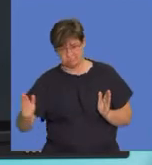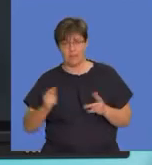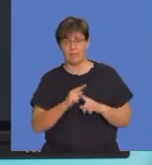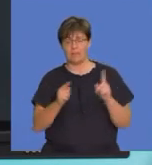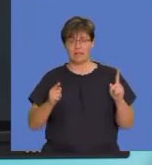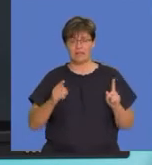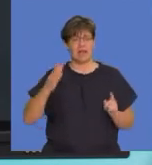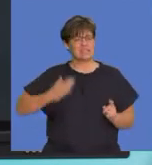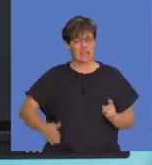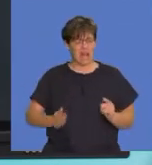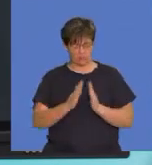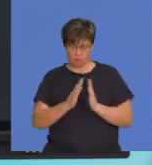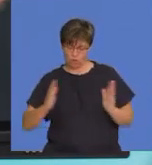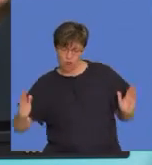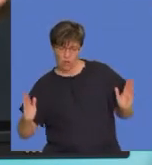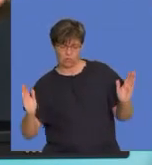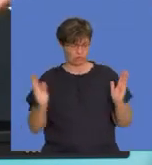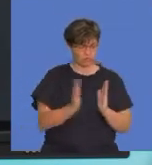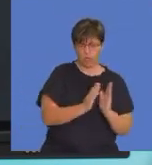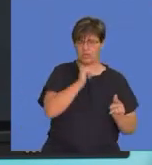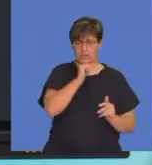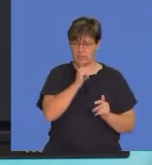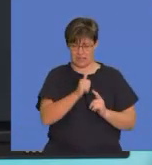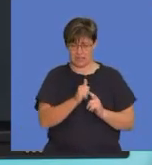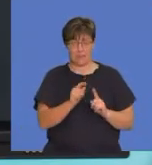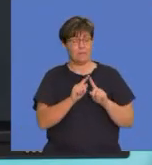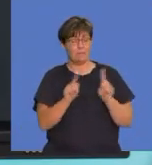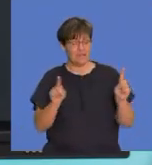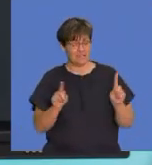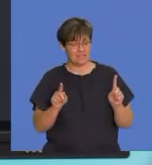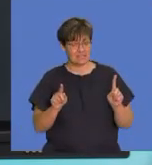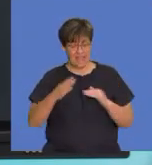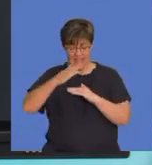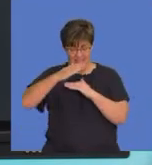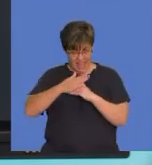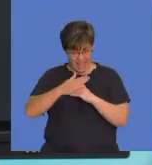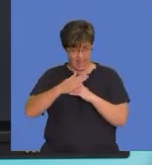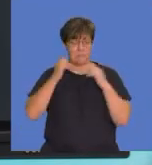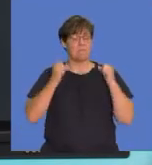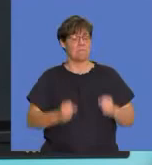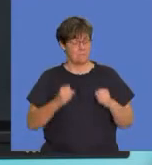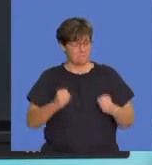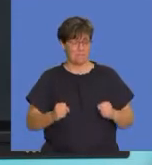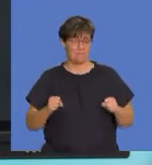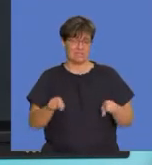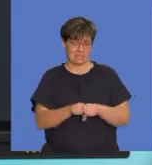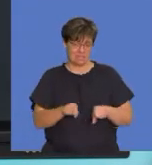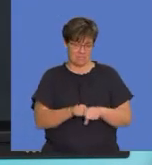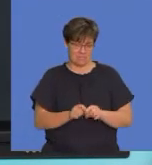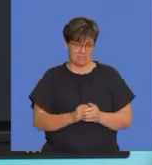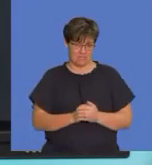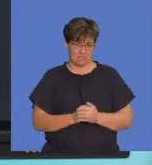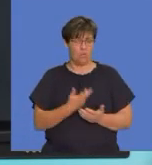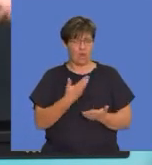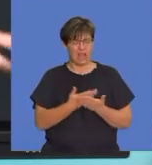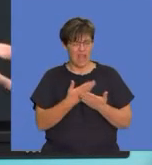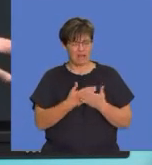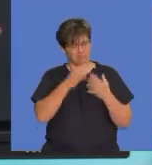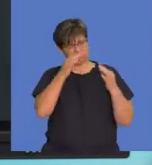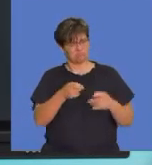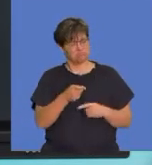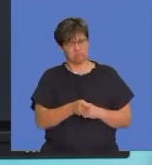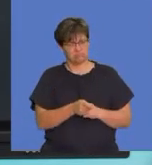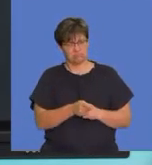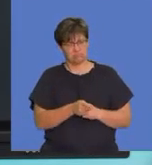constant throughout, but the sides can be bigger, others can be smaller, as long as the angles are the same. What